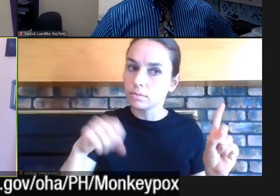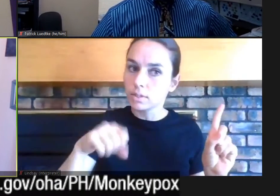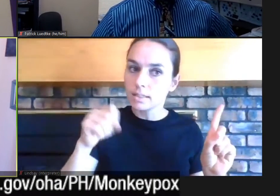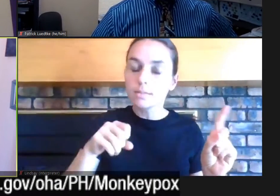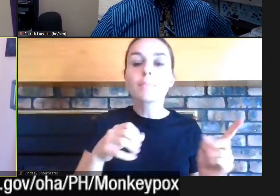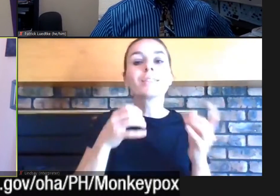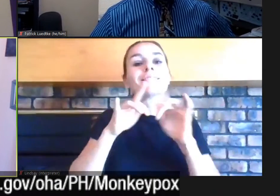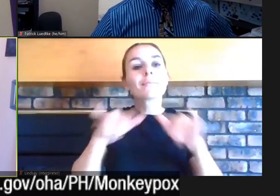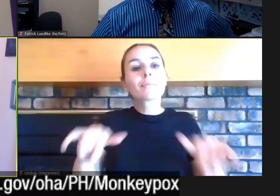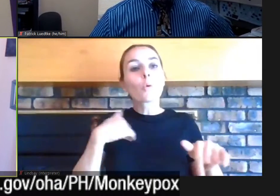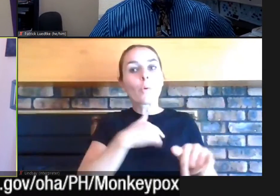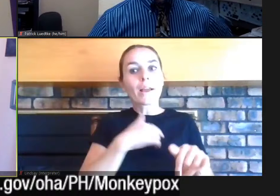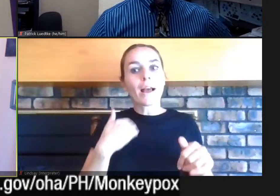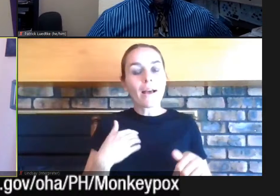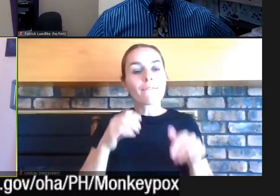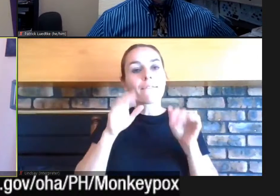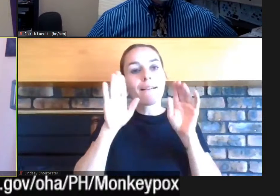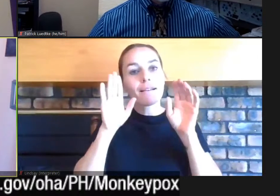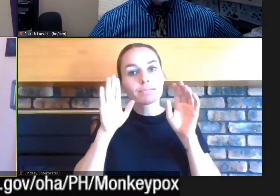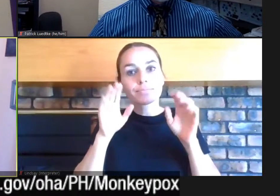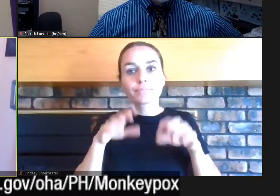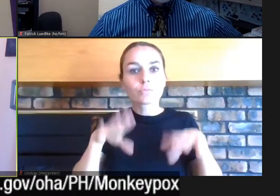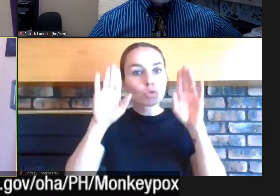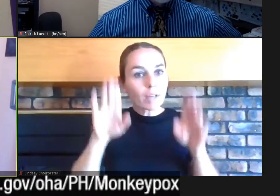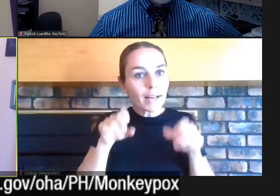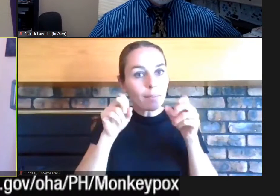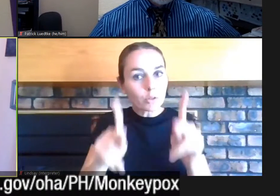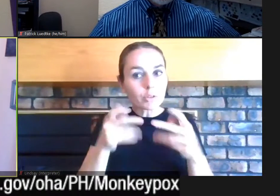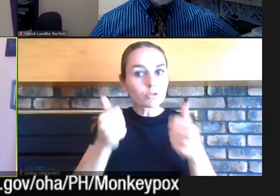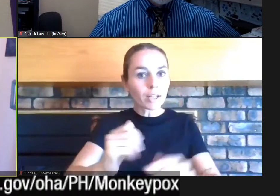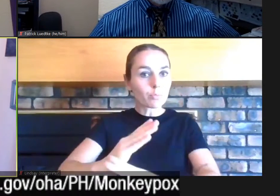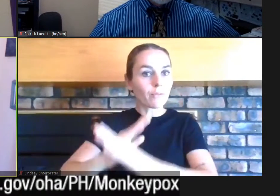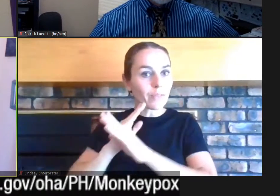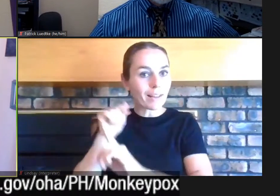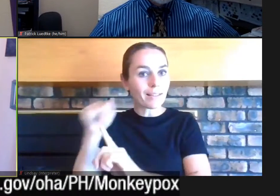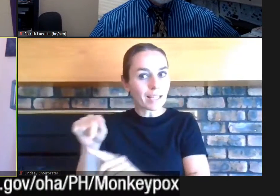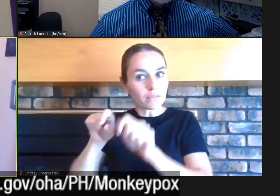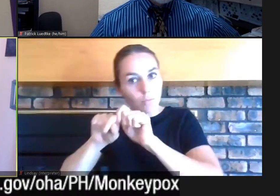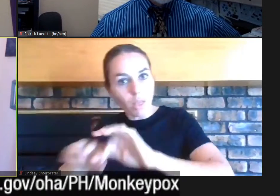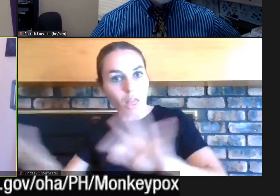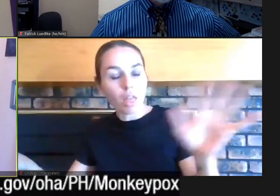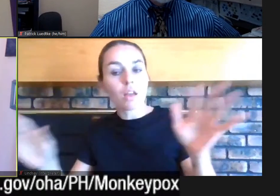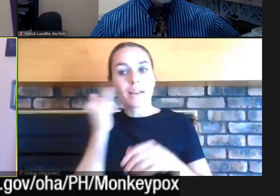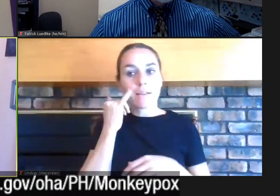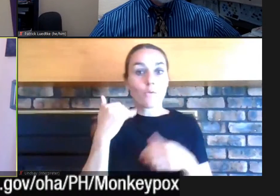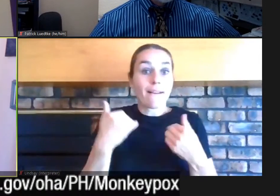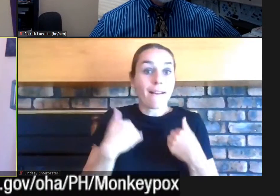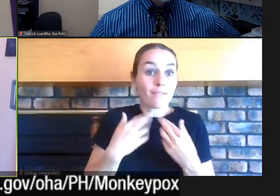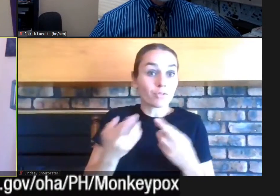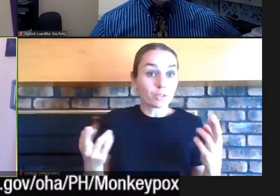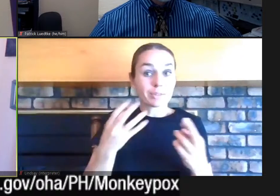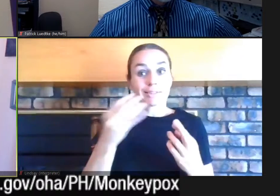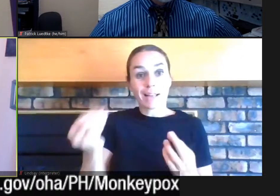to prevent a widespread of HMPXV as long as the resources and information are prioritized.